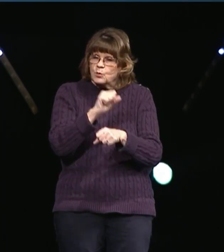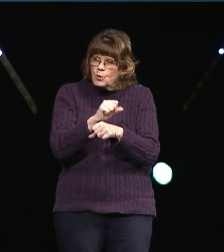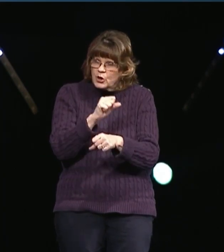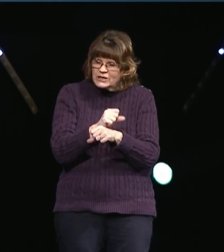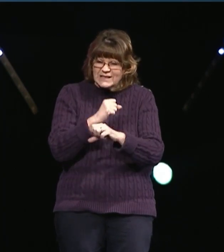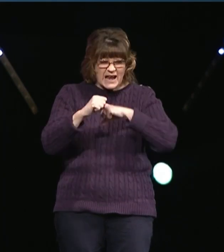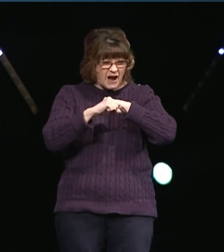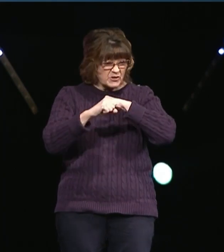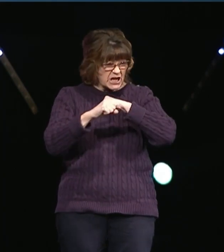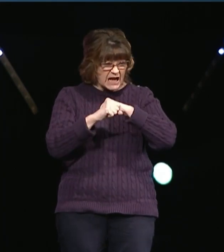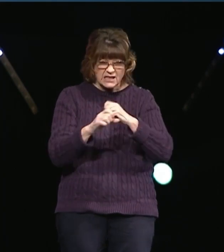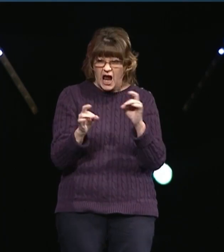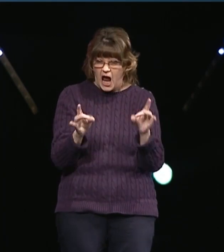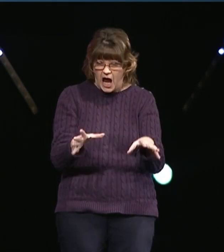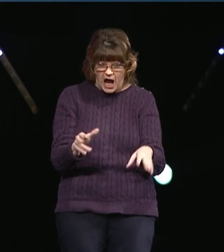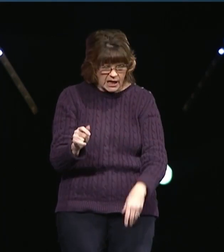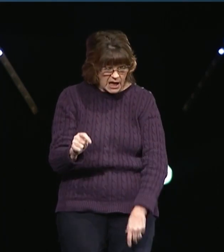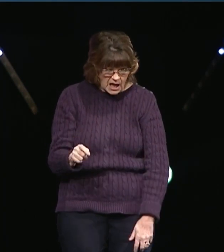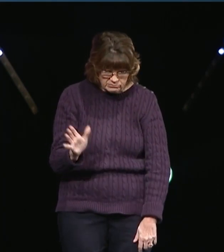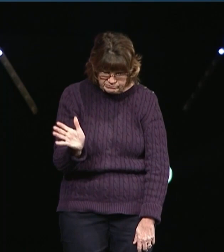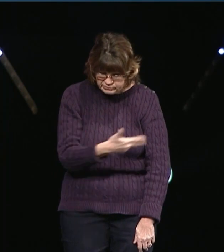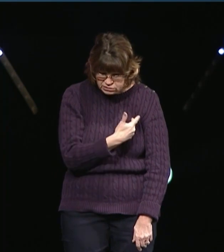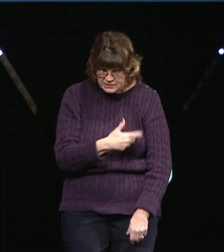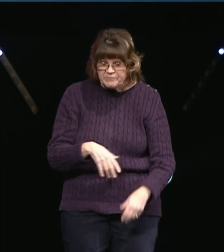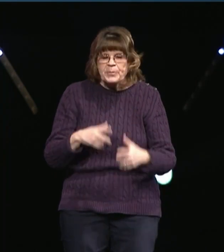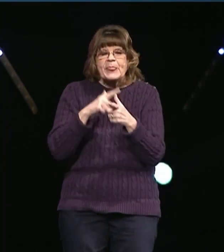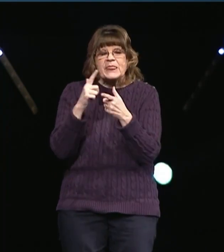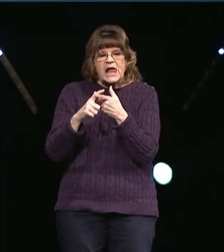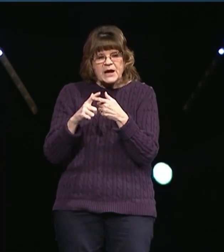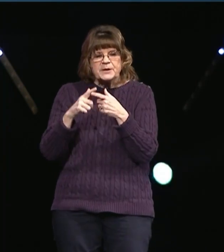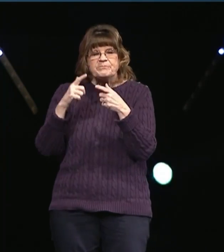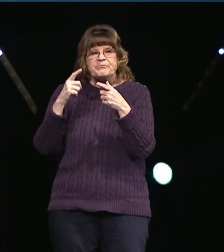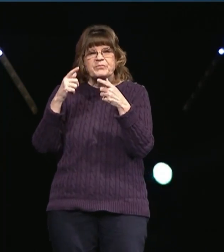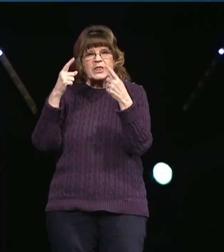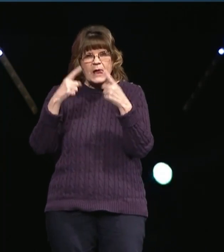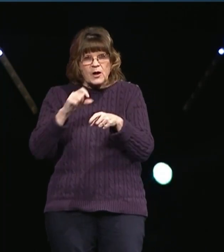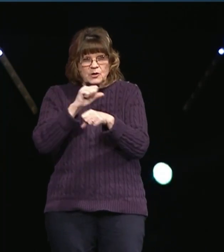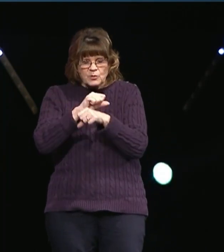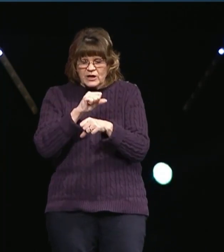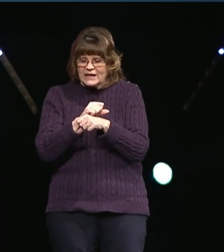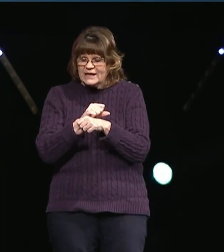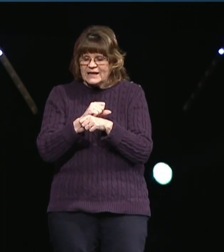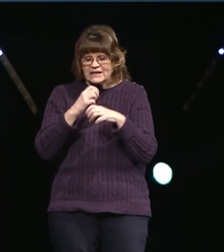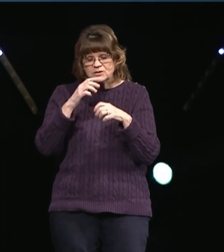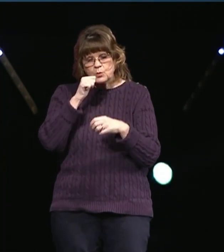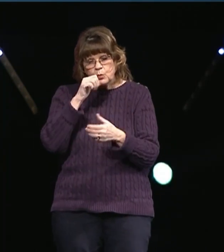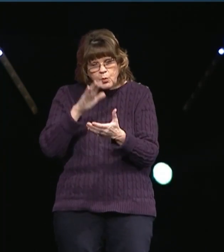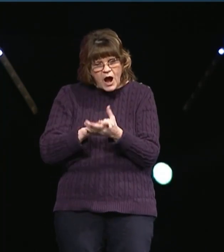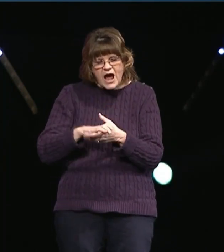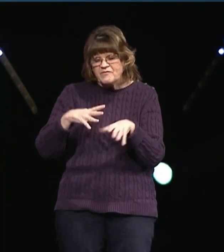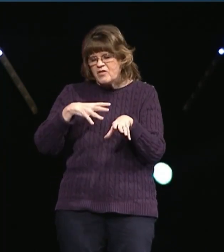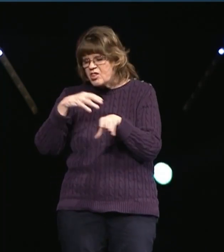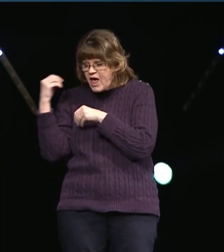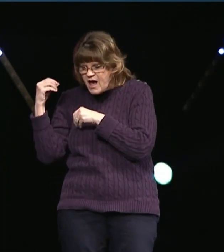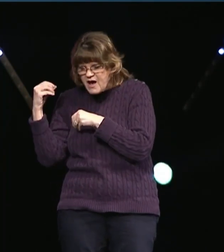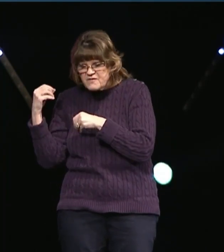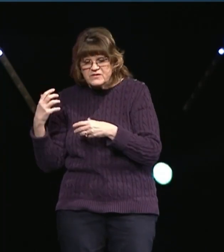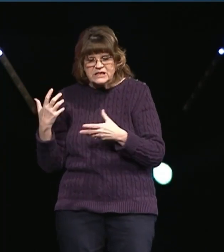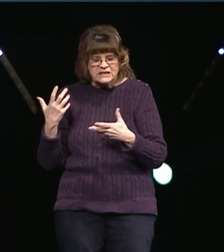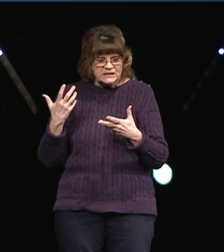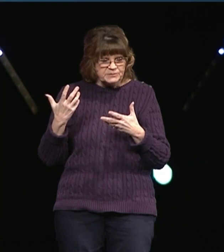did not like at all. By the end of his 20s, Dennis was a broken man. His wife had left him, his career